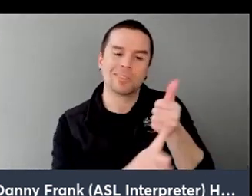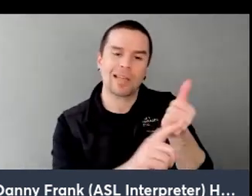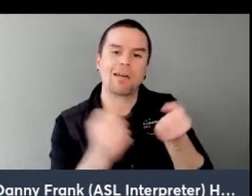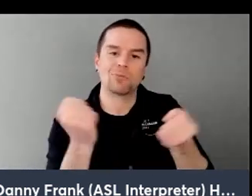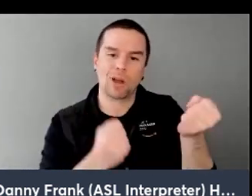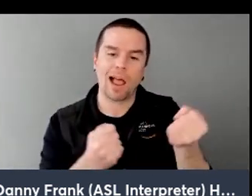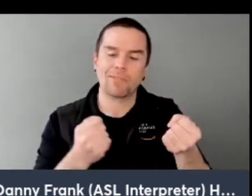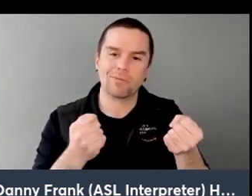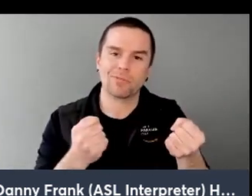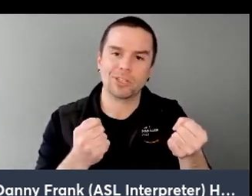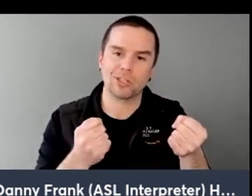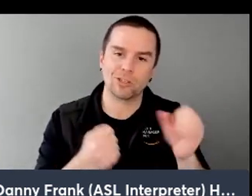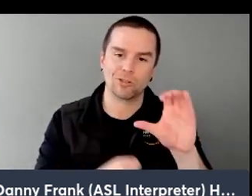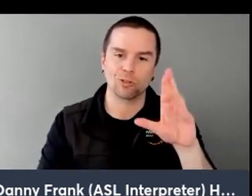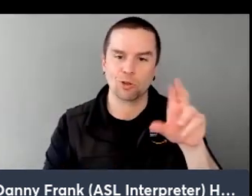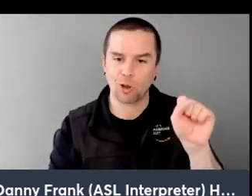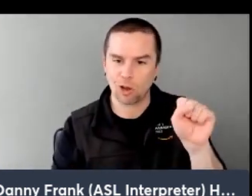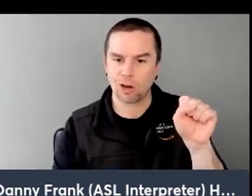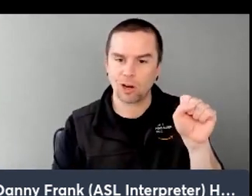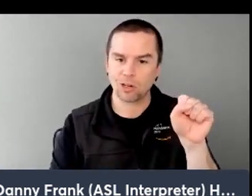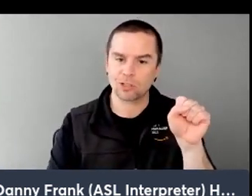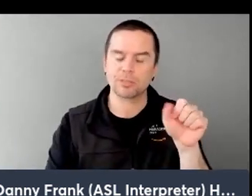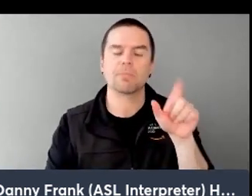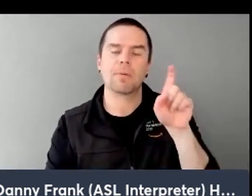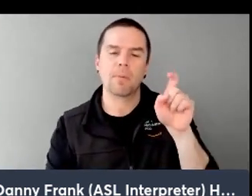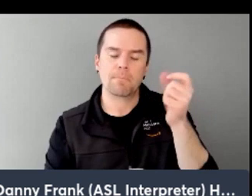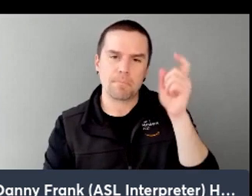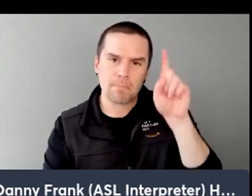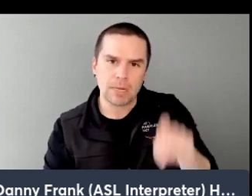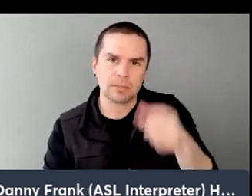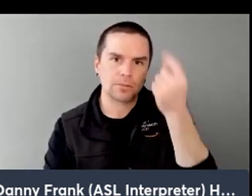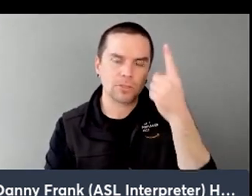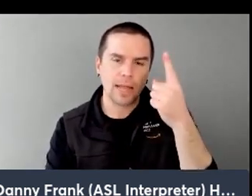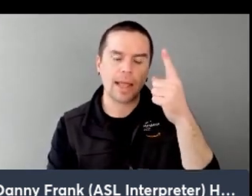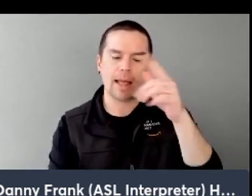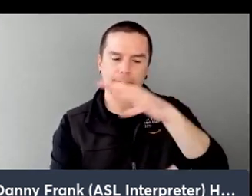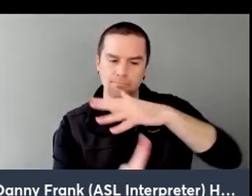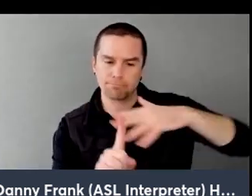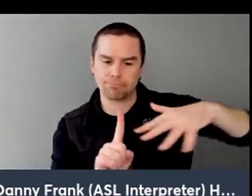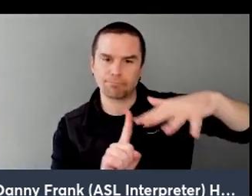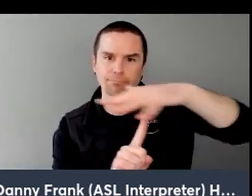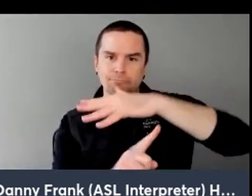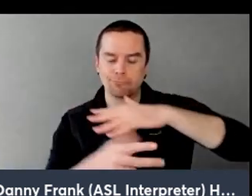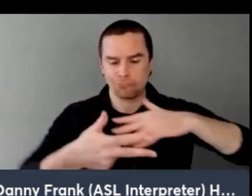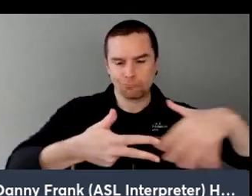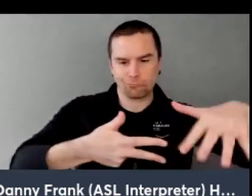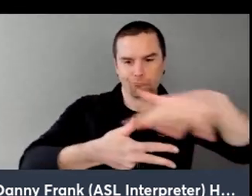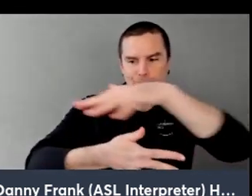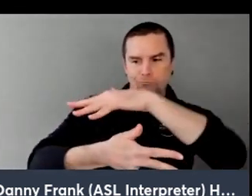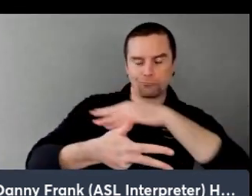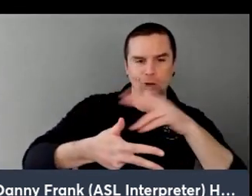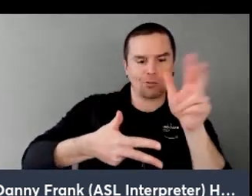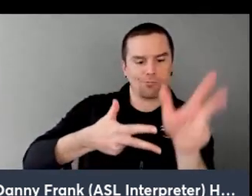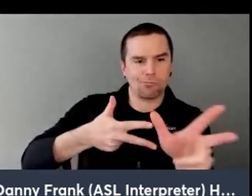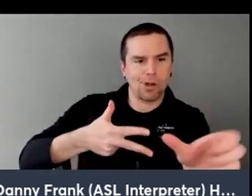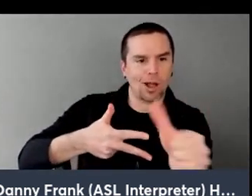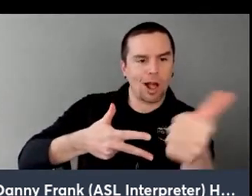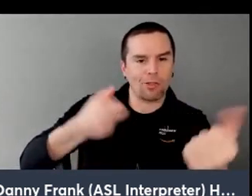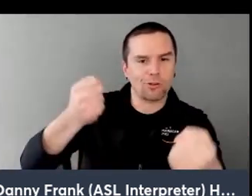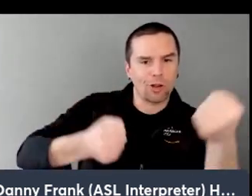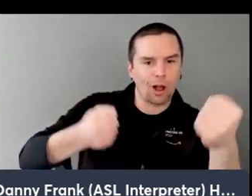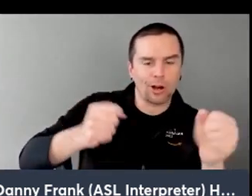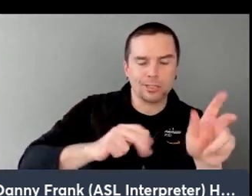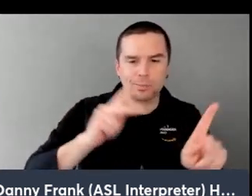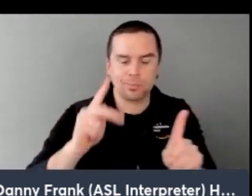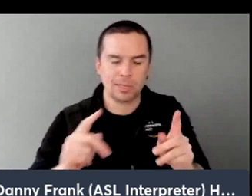of the environment around it, the cars that are in front, behind it. What is it that it's seen in front of it? Are